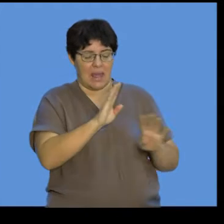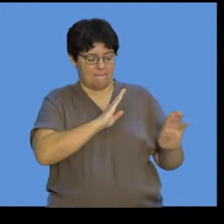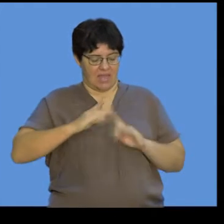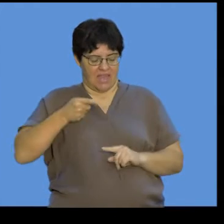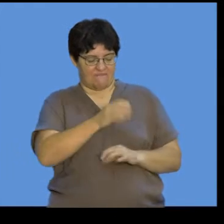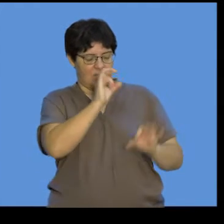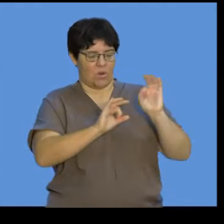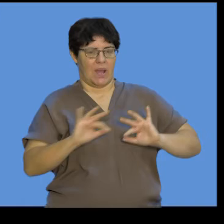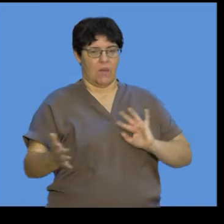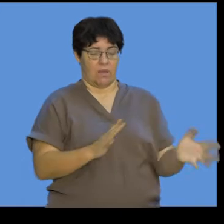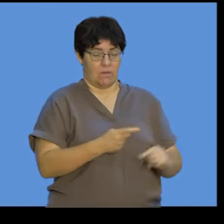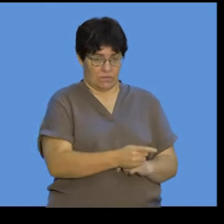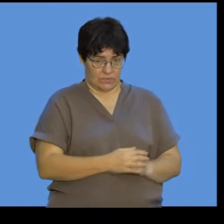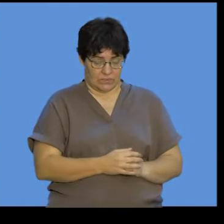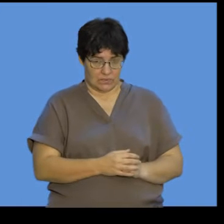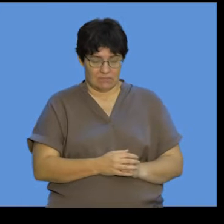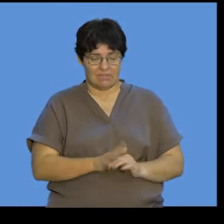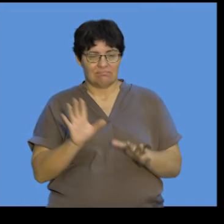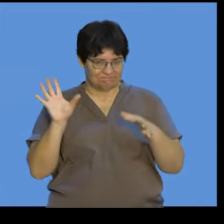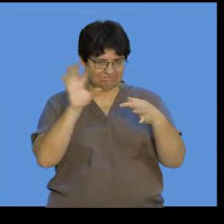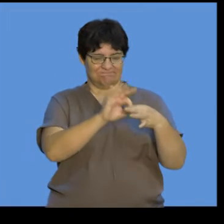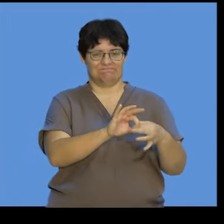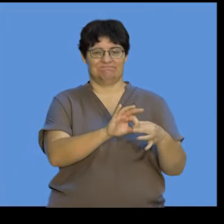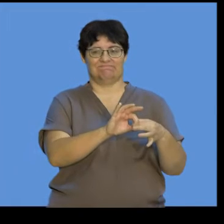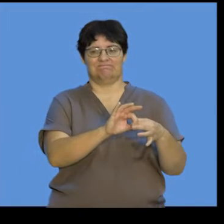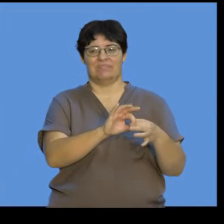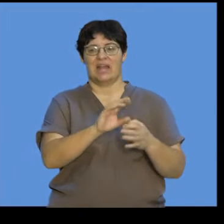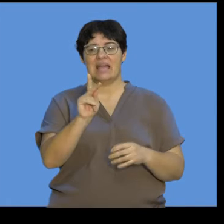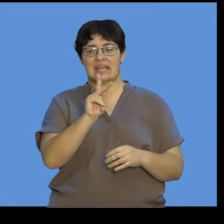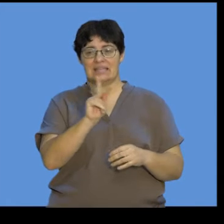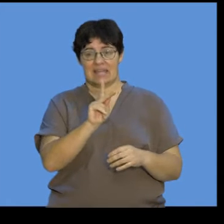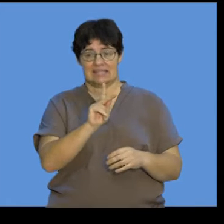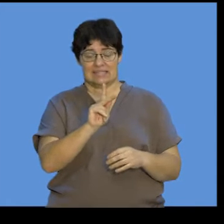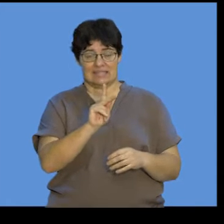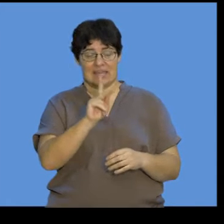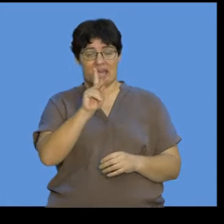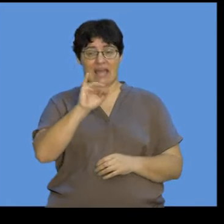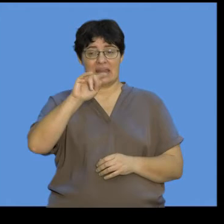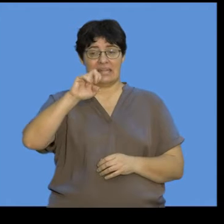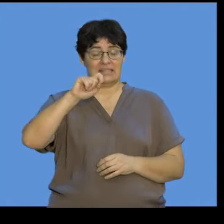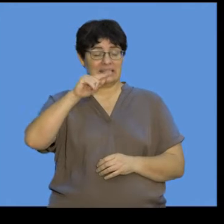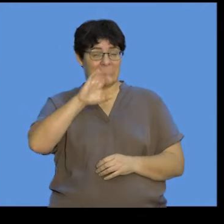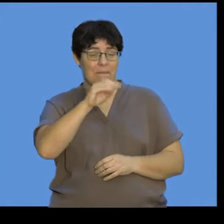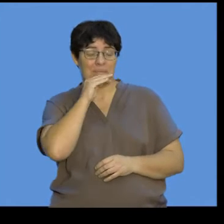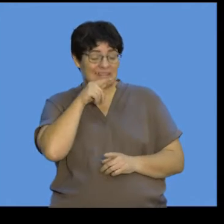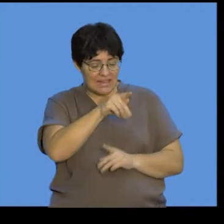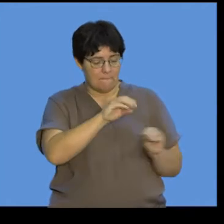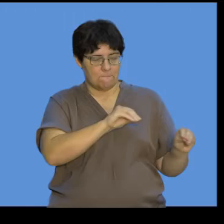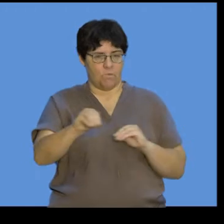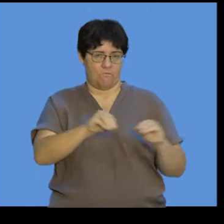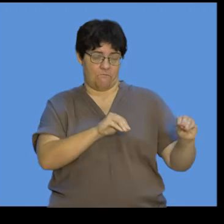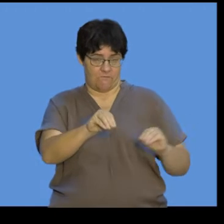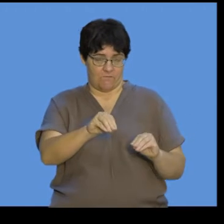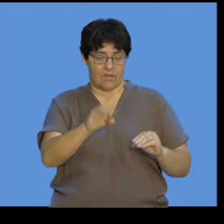respect to the kinetic molecular theory. Remember, the word kinetic suggests something about movement, okay, of